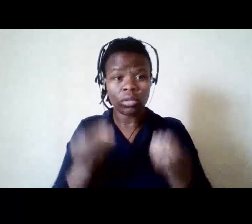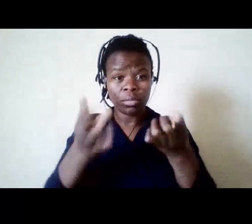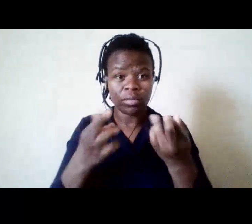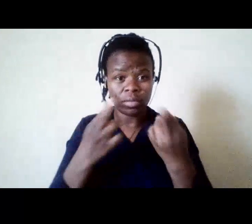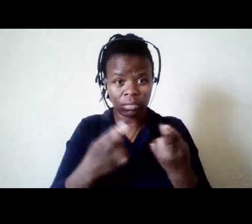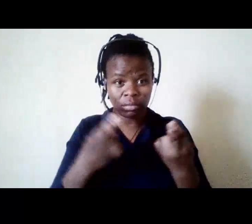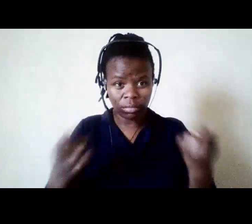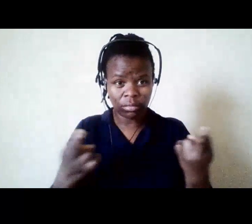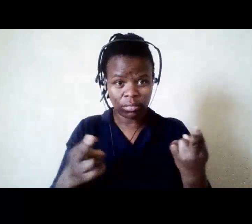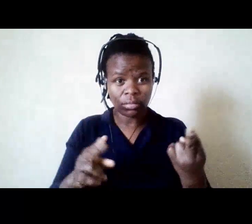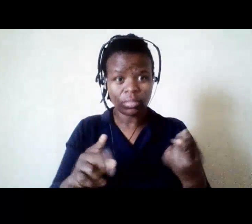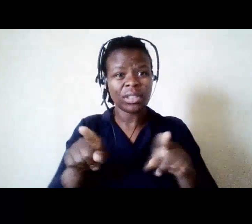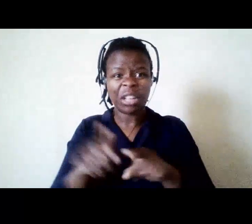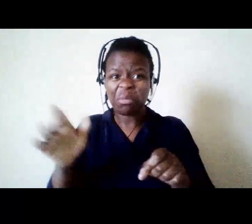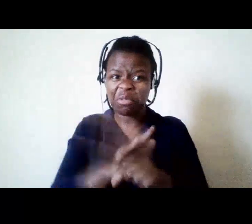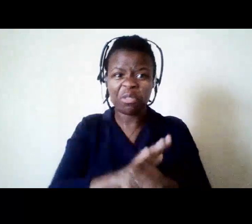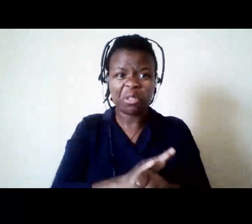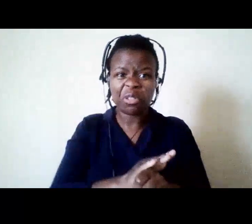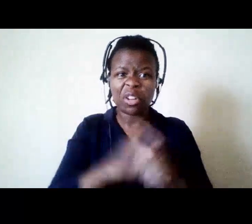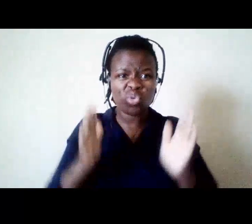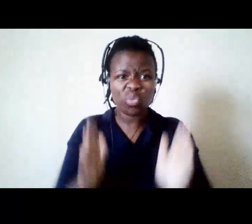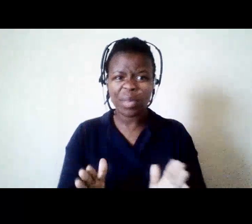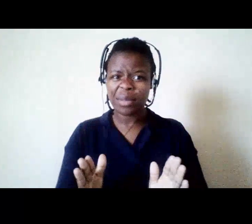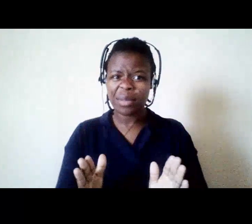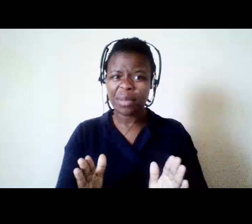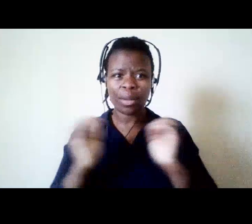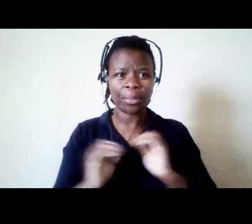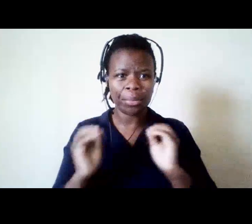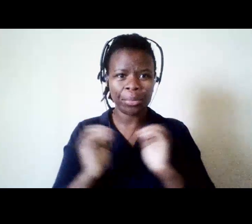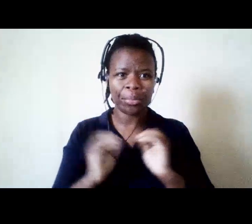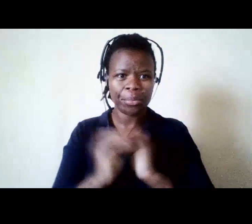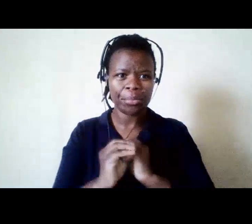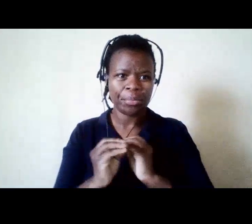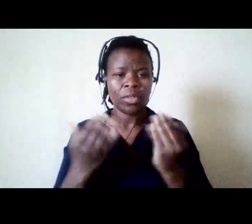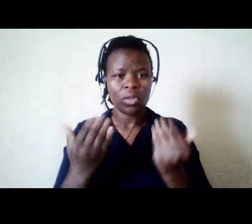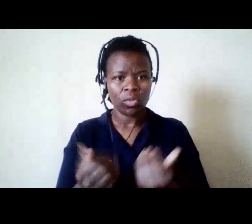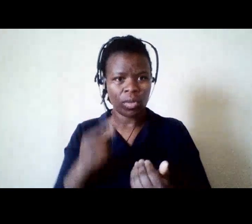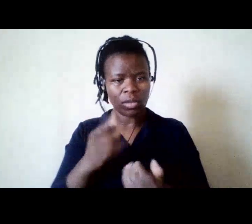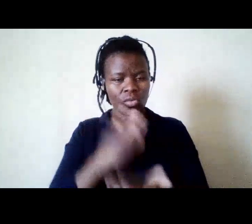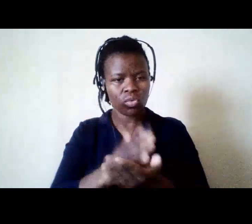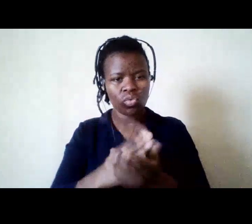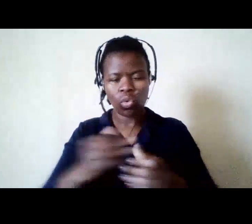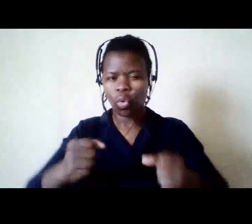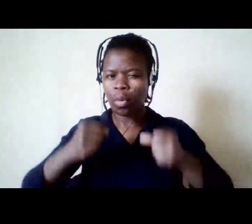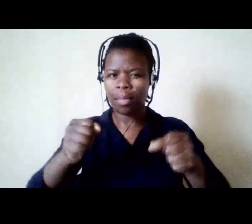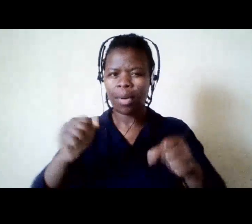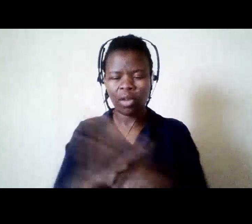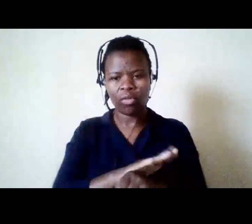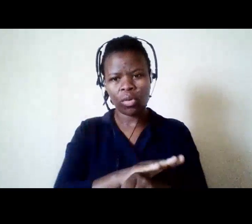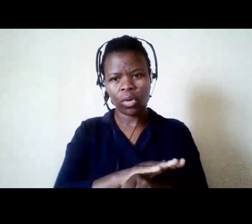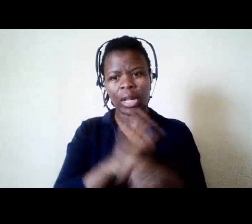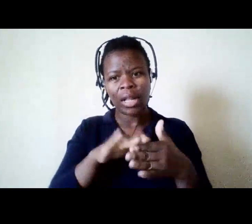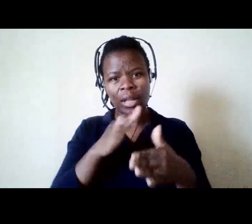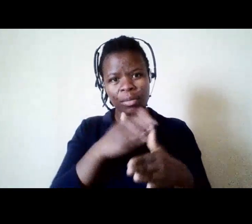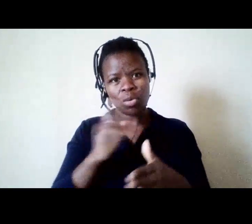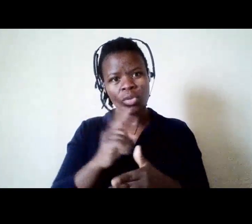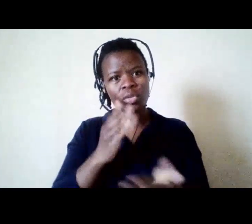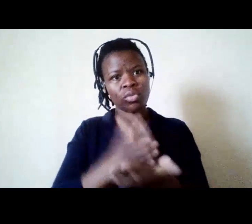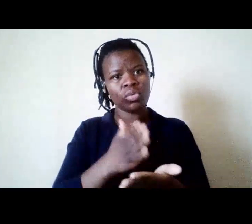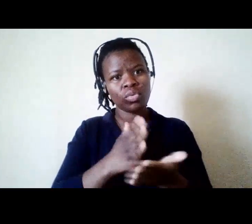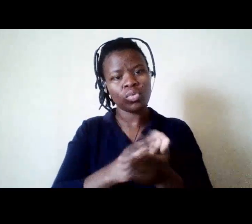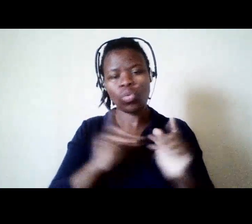And that isolation part is very, very powerful, because, I mean, you can never compare